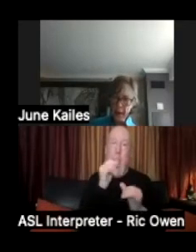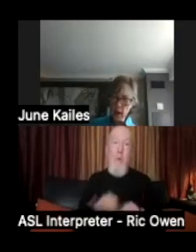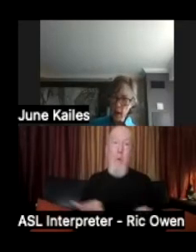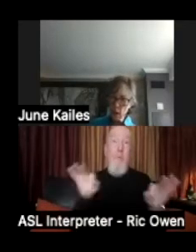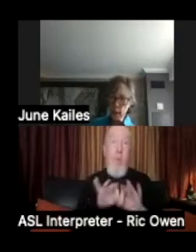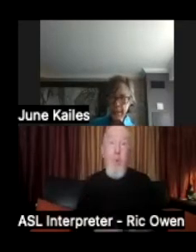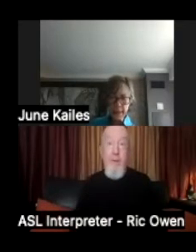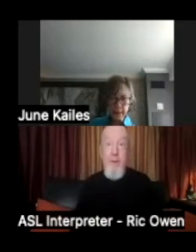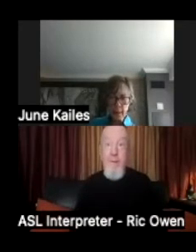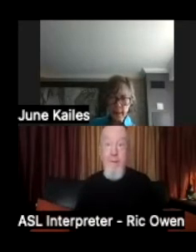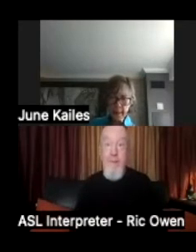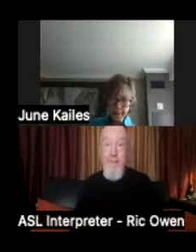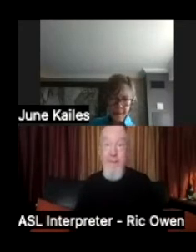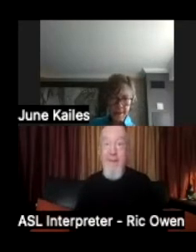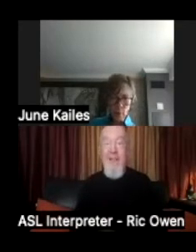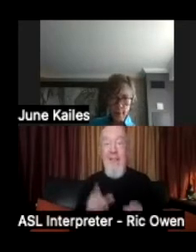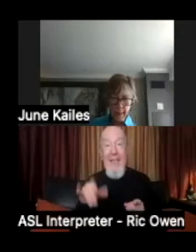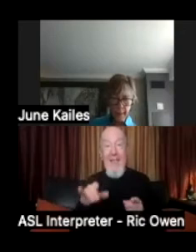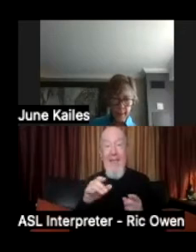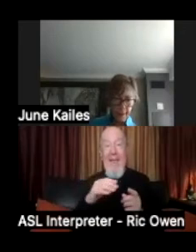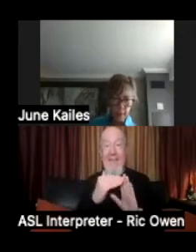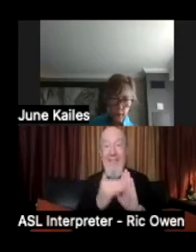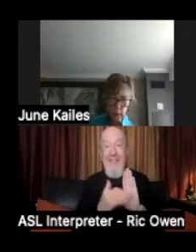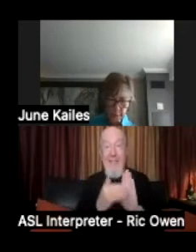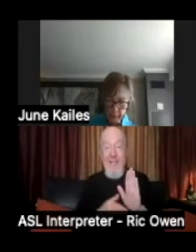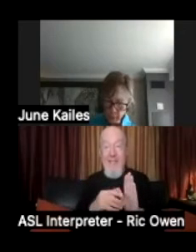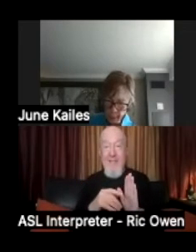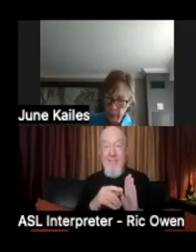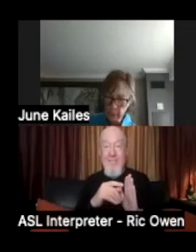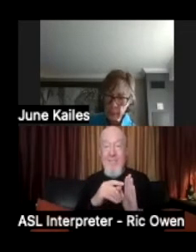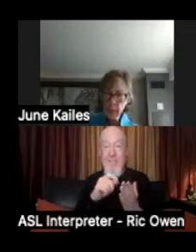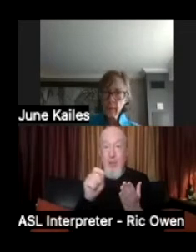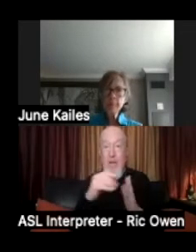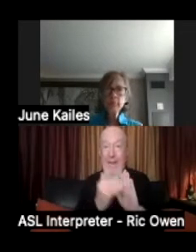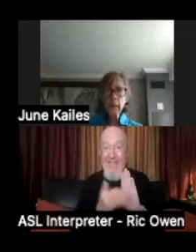And they are underneath the ELP, the emergency plans.